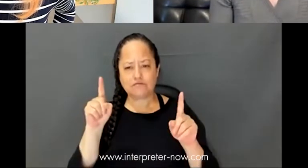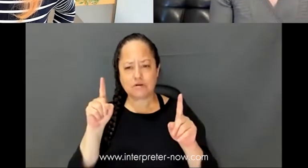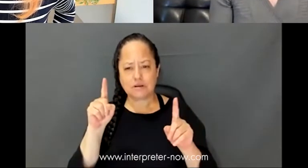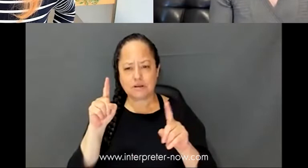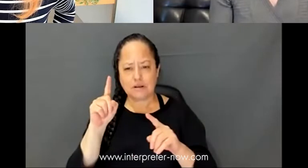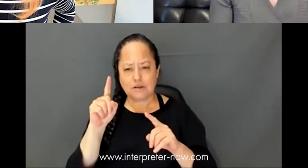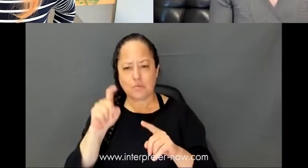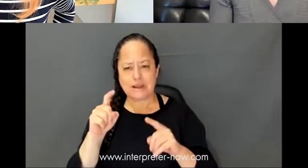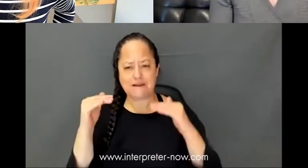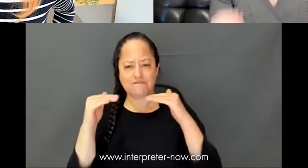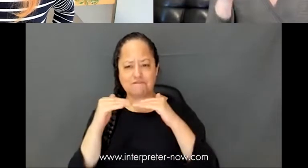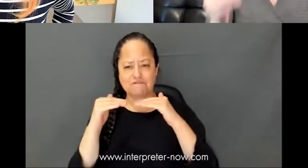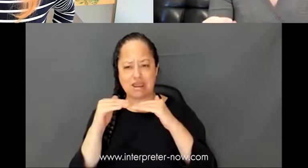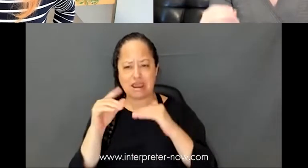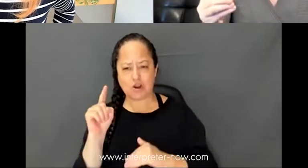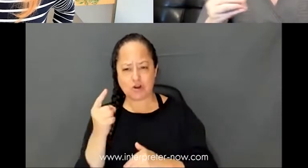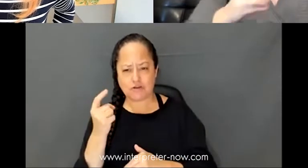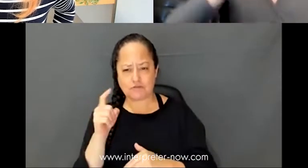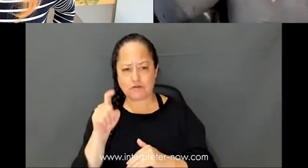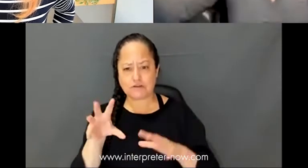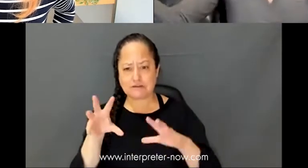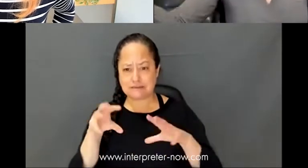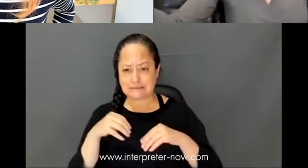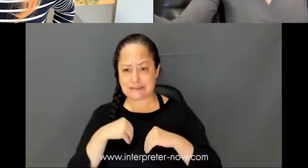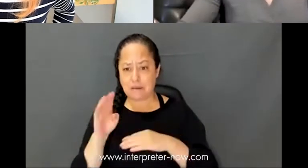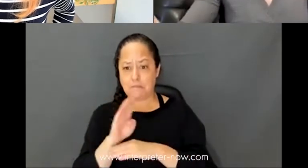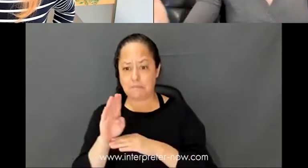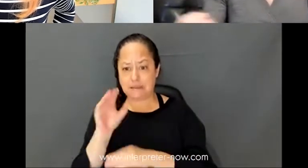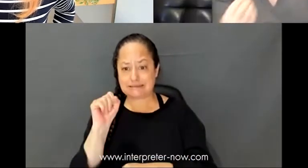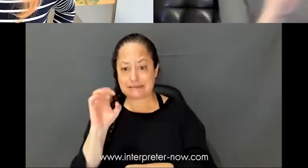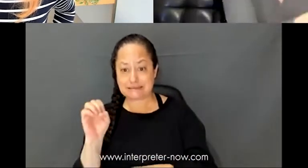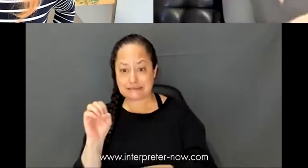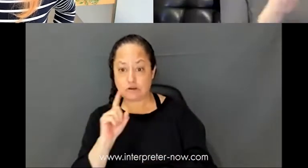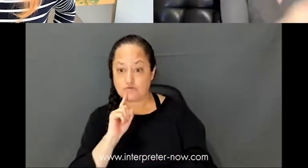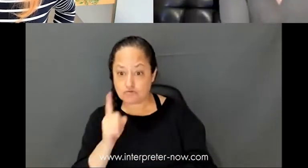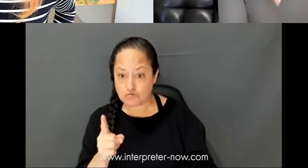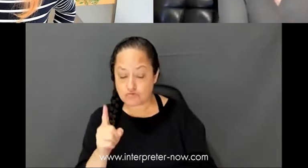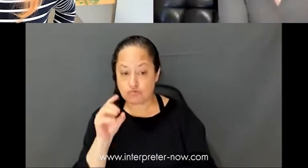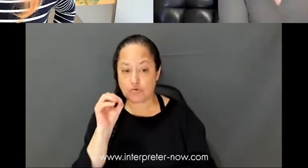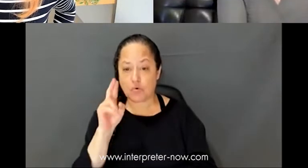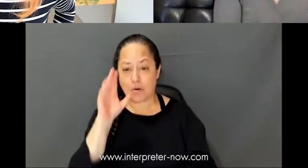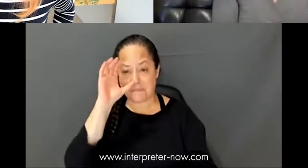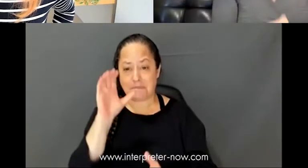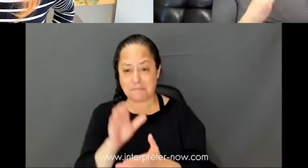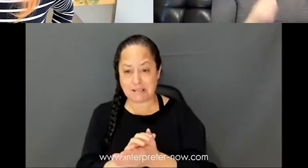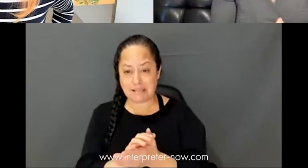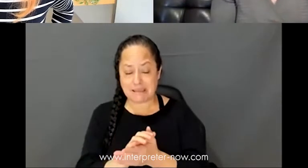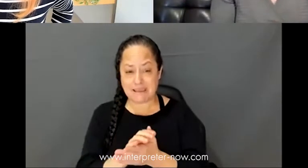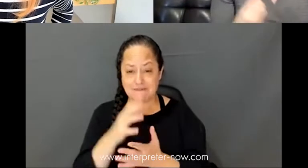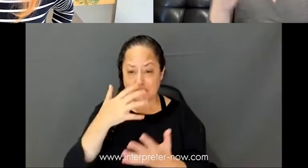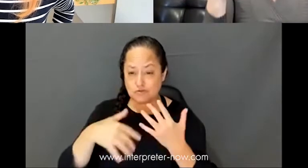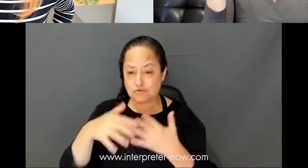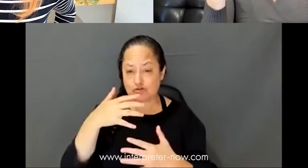fairness first. We need to accept that this business case is true, or maybe you just believe in it as a social